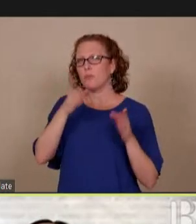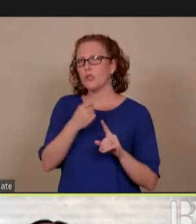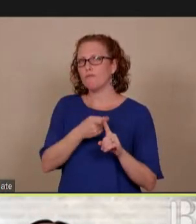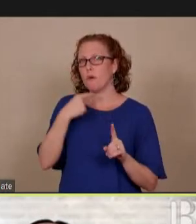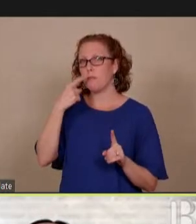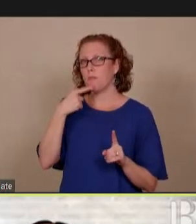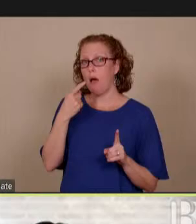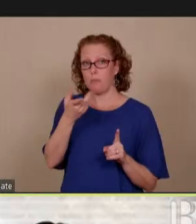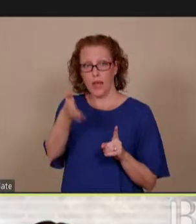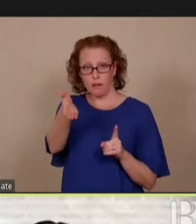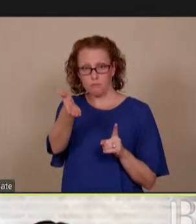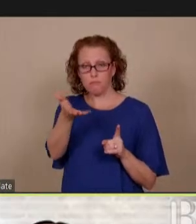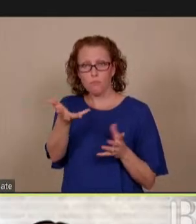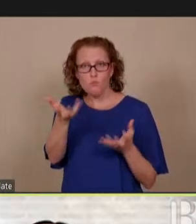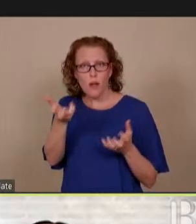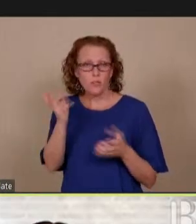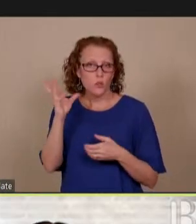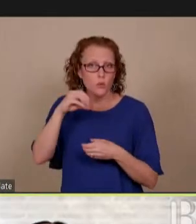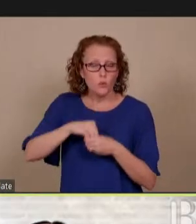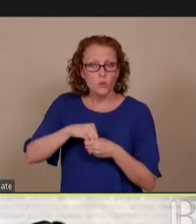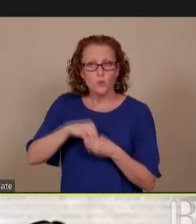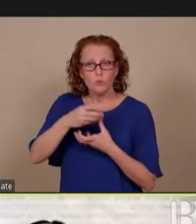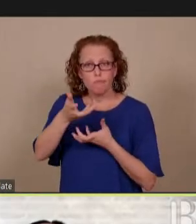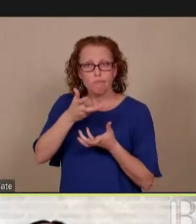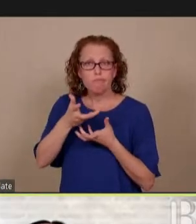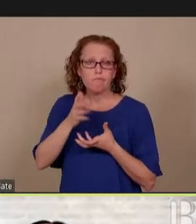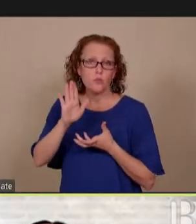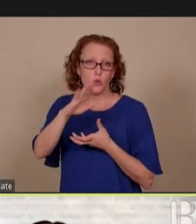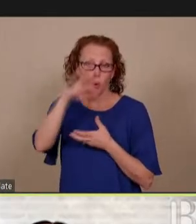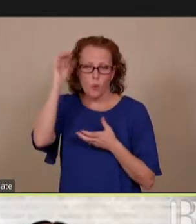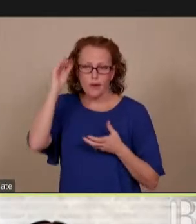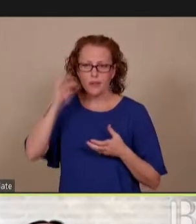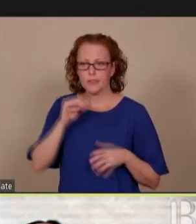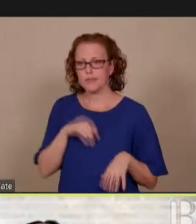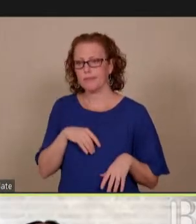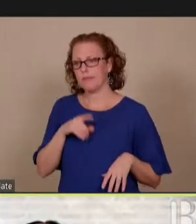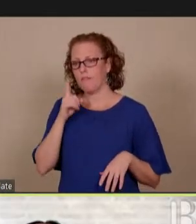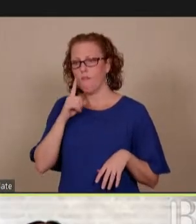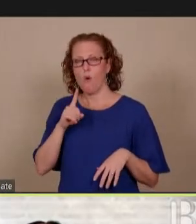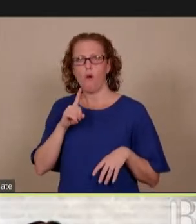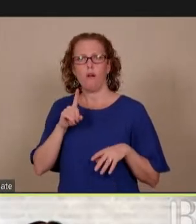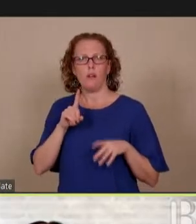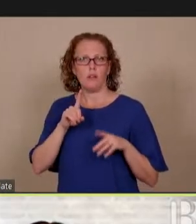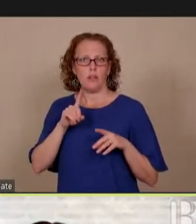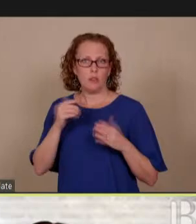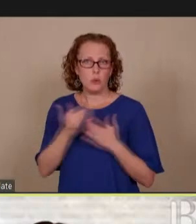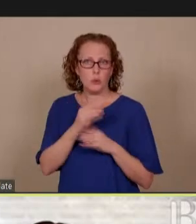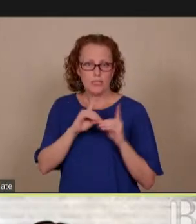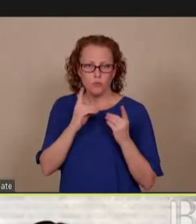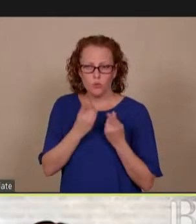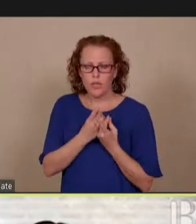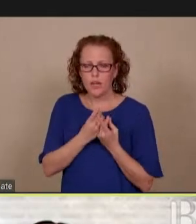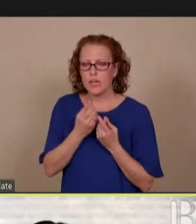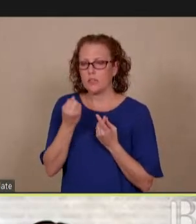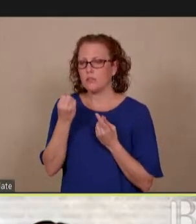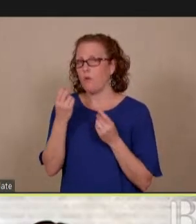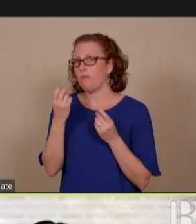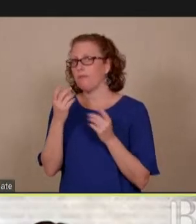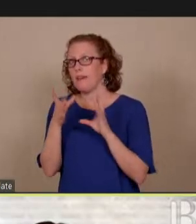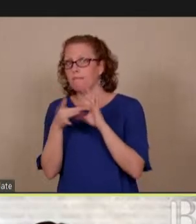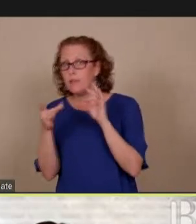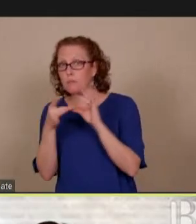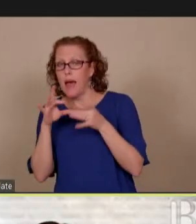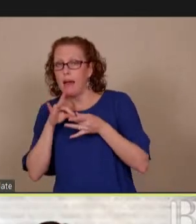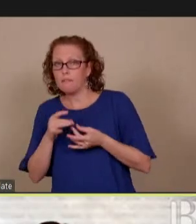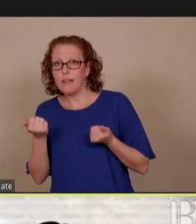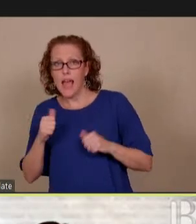the redistricting process, their communities of interest, or any feedback on any of the maps that you have seen today.